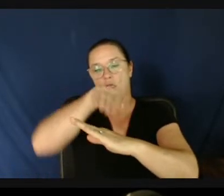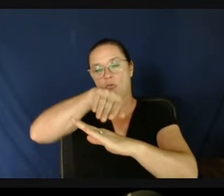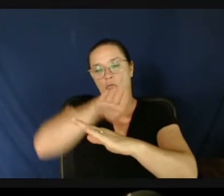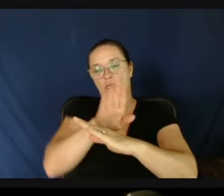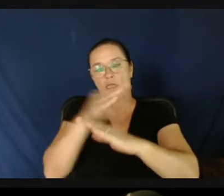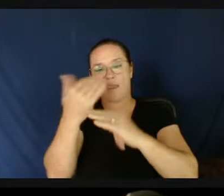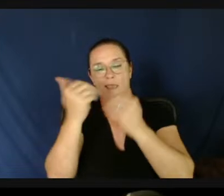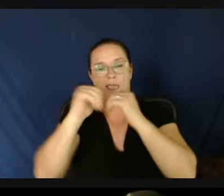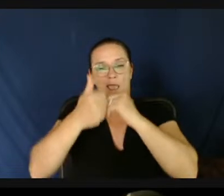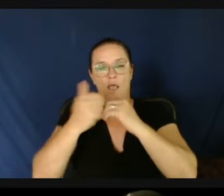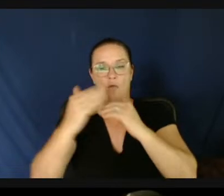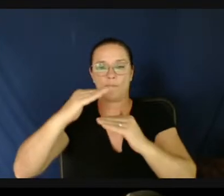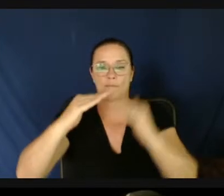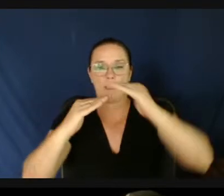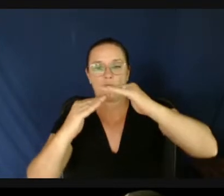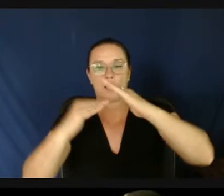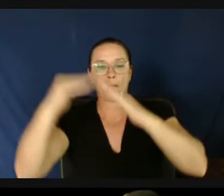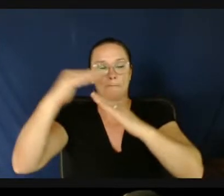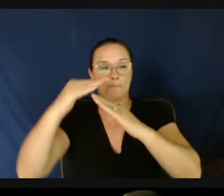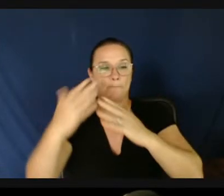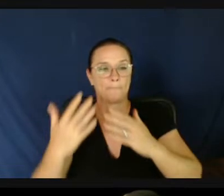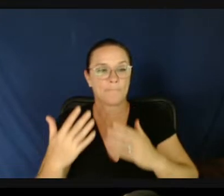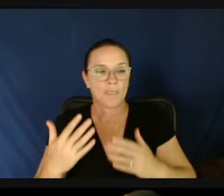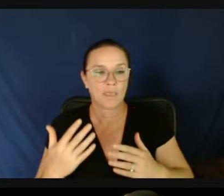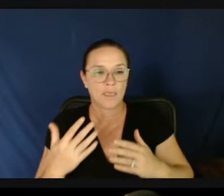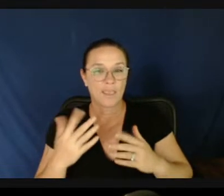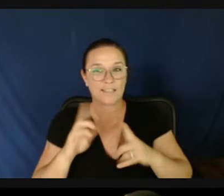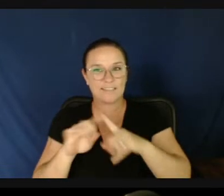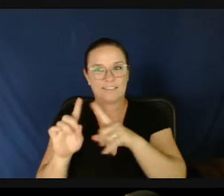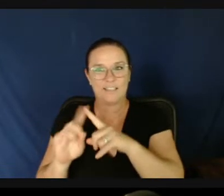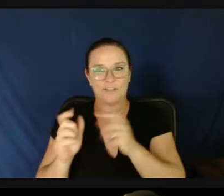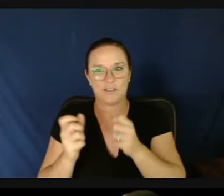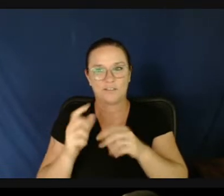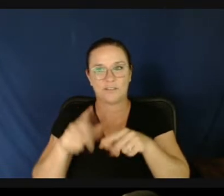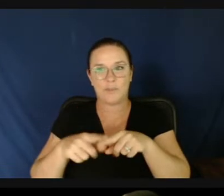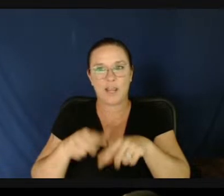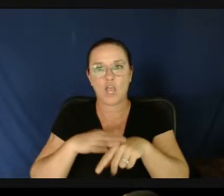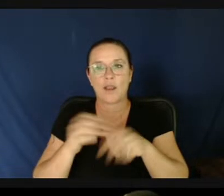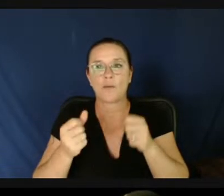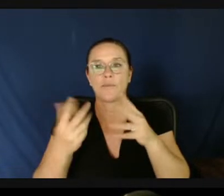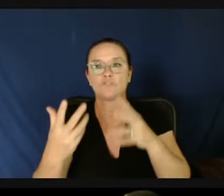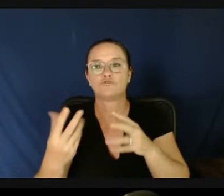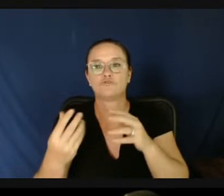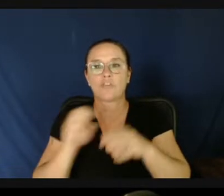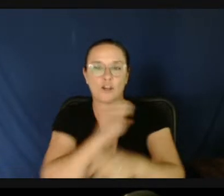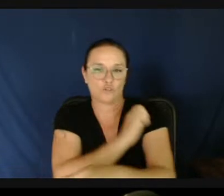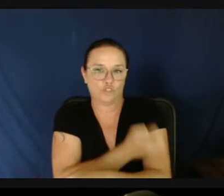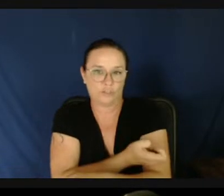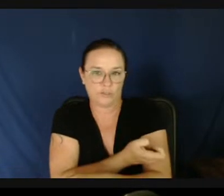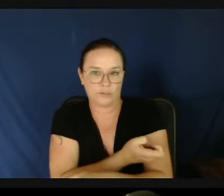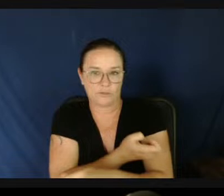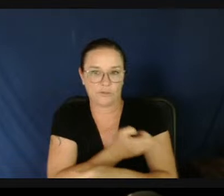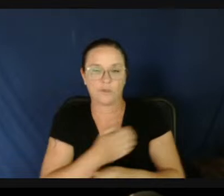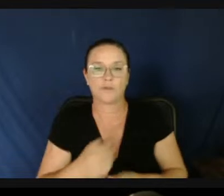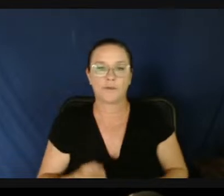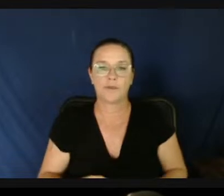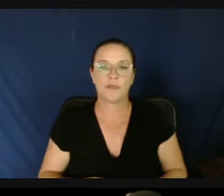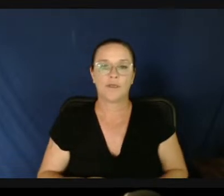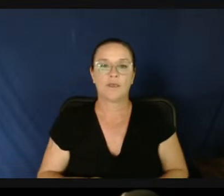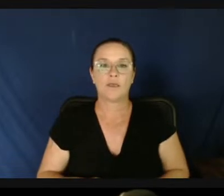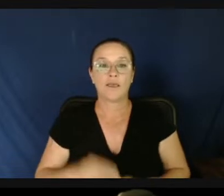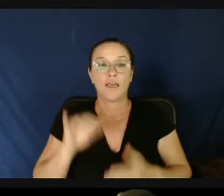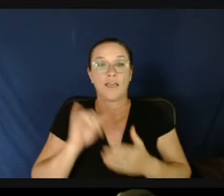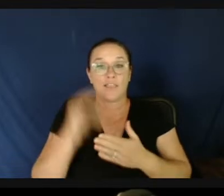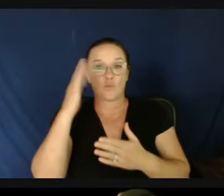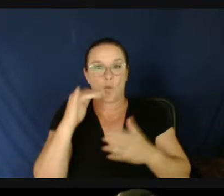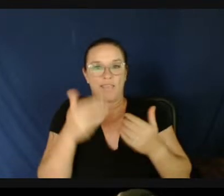that manifests differently depending on how much energy is being. So yeah, that's why it's being separated, is